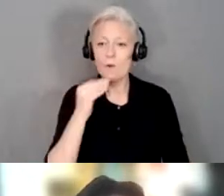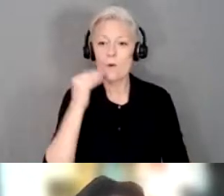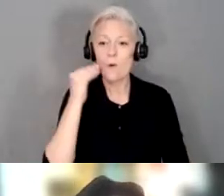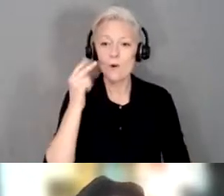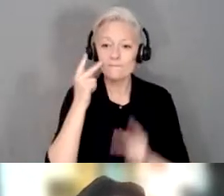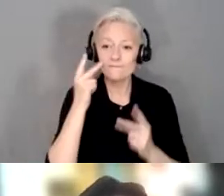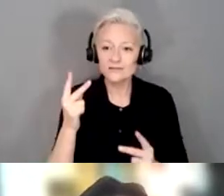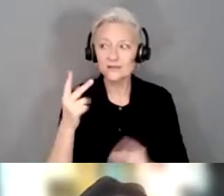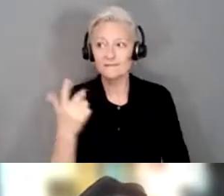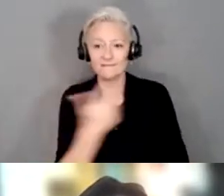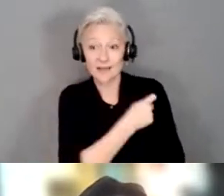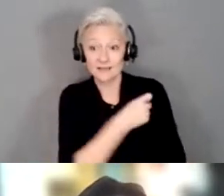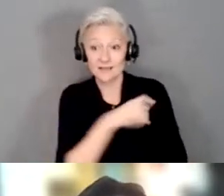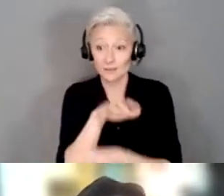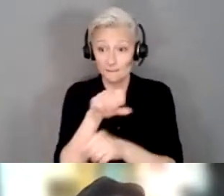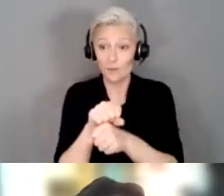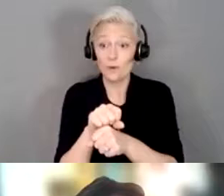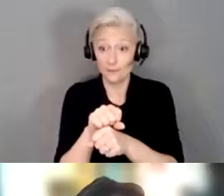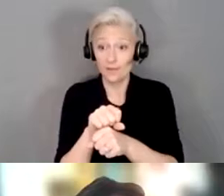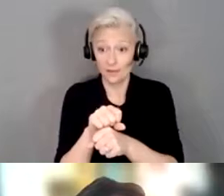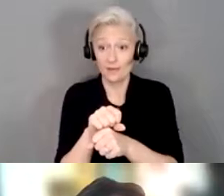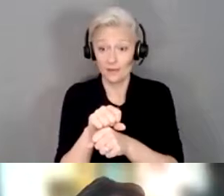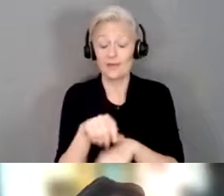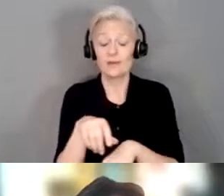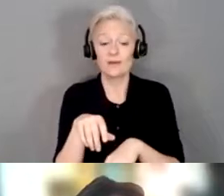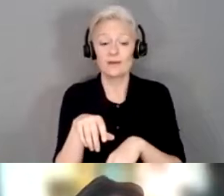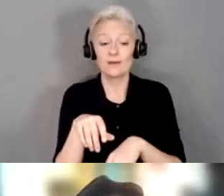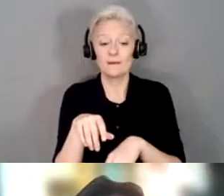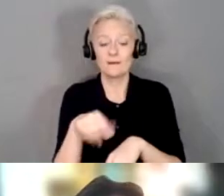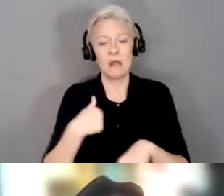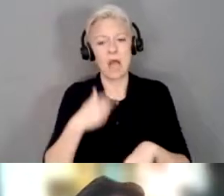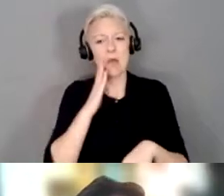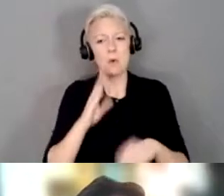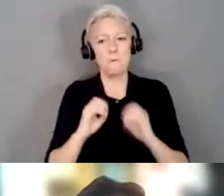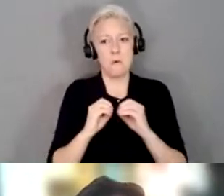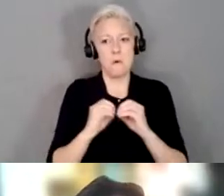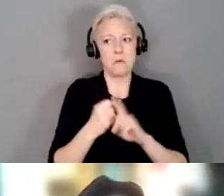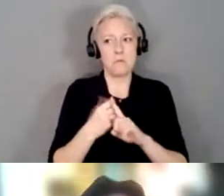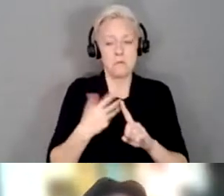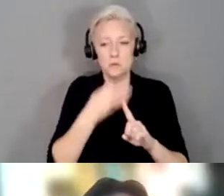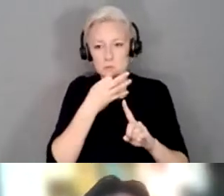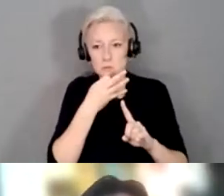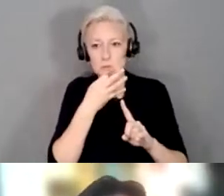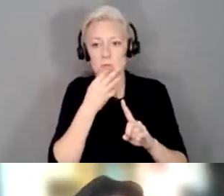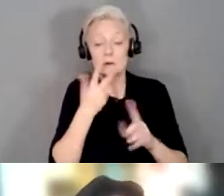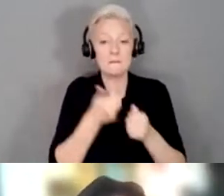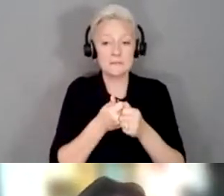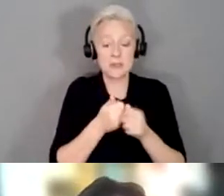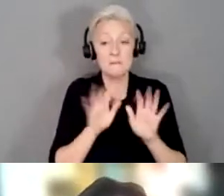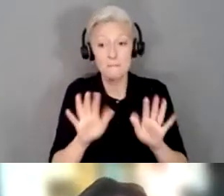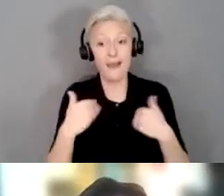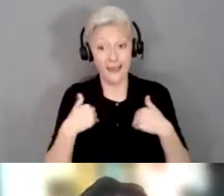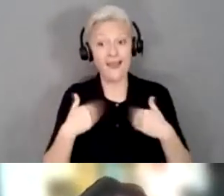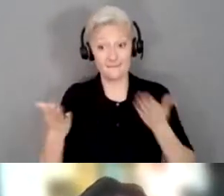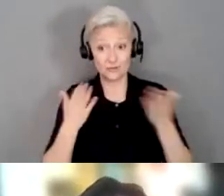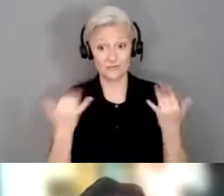vaccination appointments. We also do, I'll talk a little bit more about this in the update. We do have that service